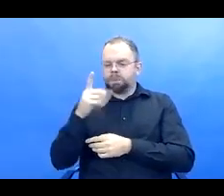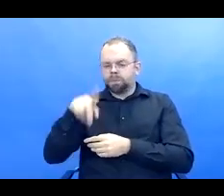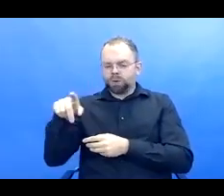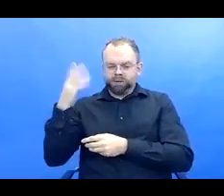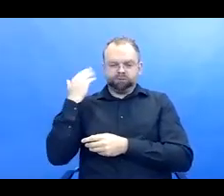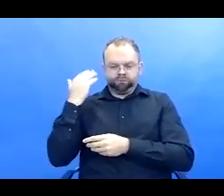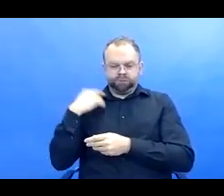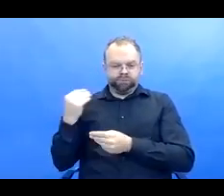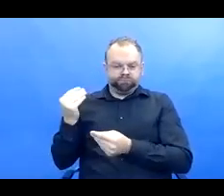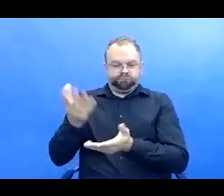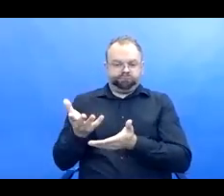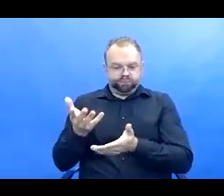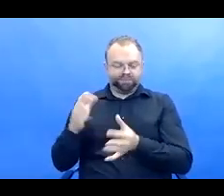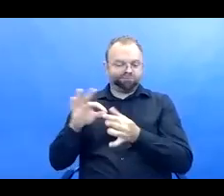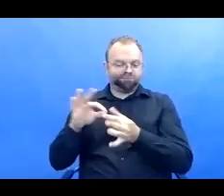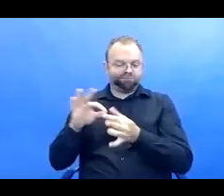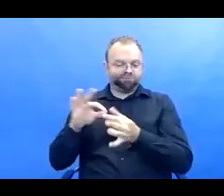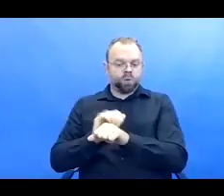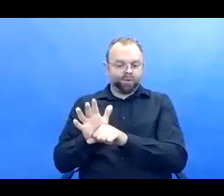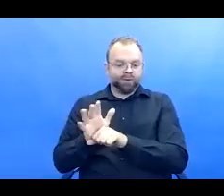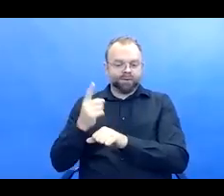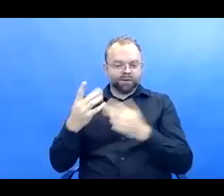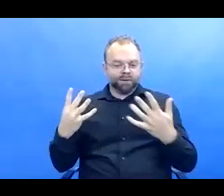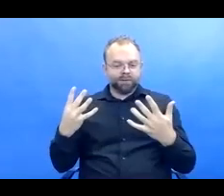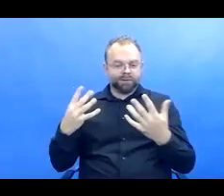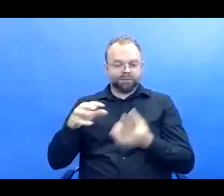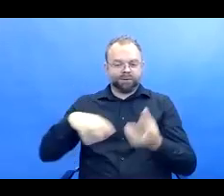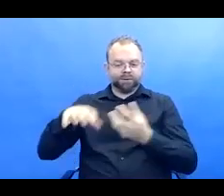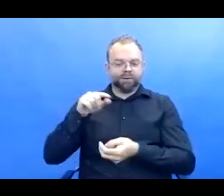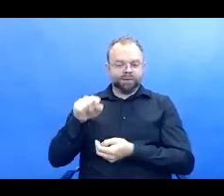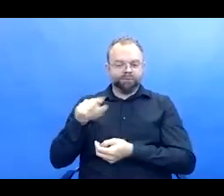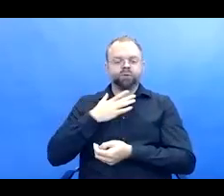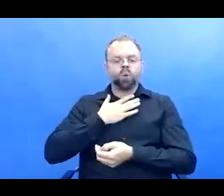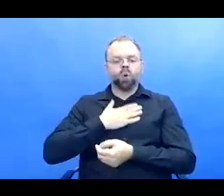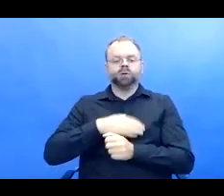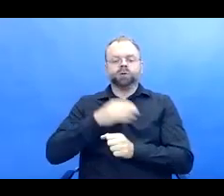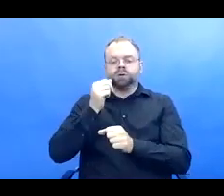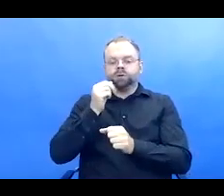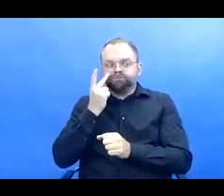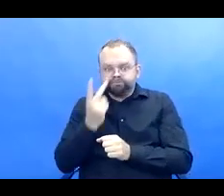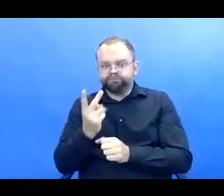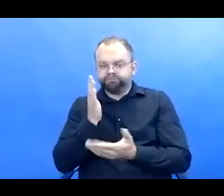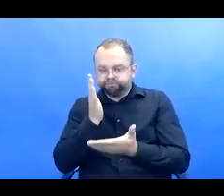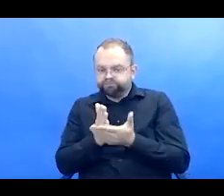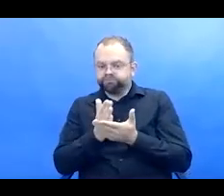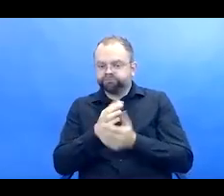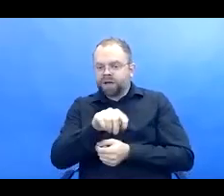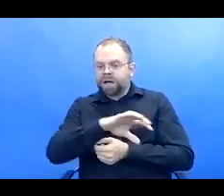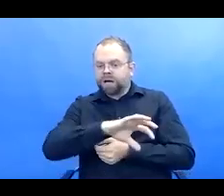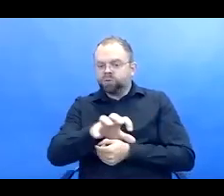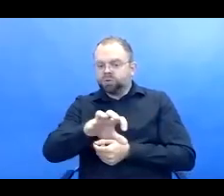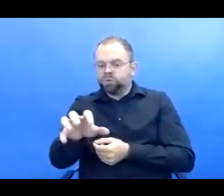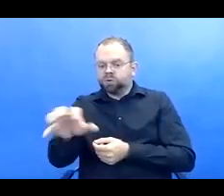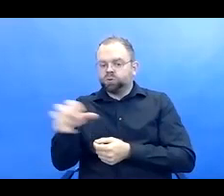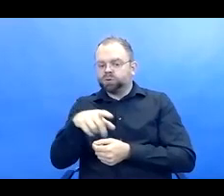where PRBD is operating, which are 30, but also beyond, because our members are operating in, in many countries